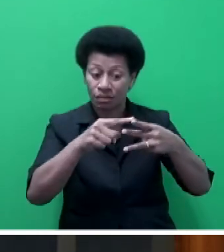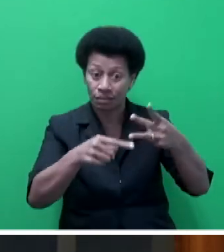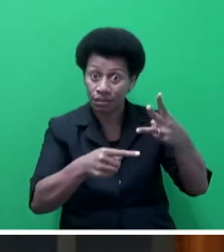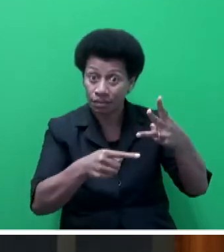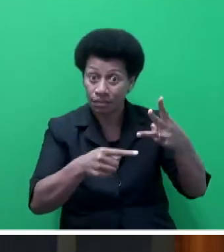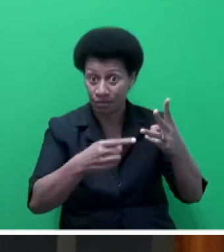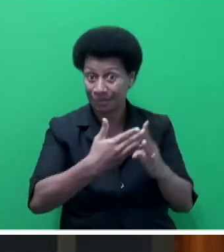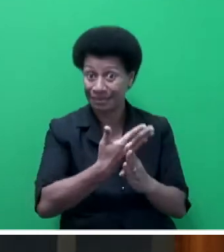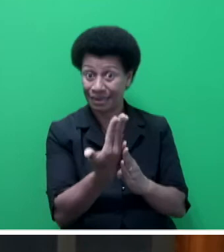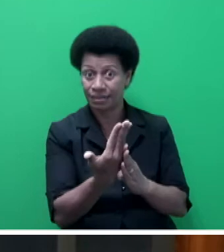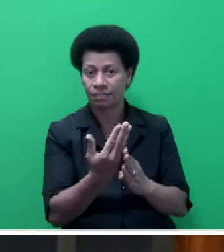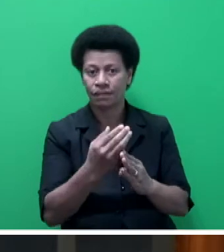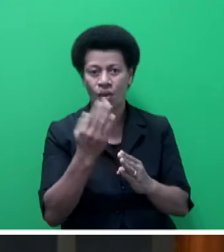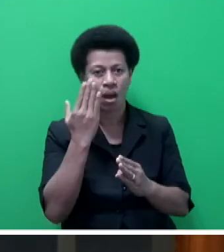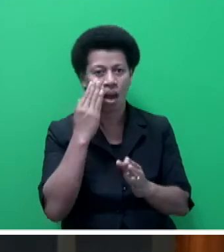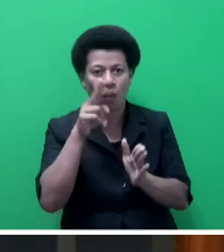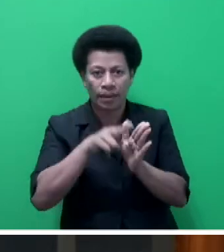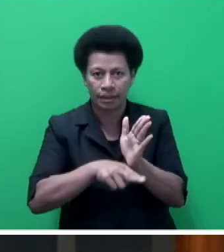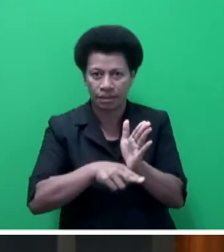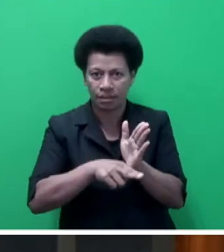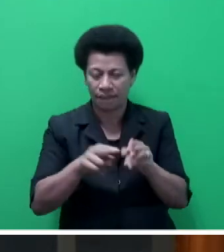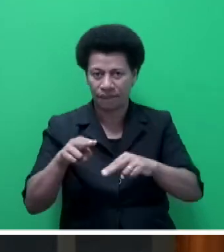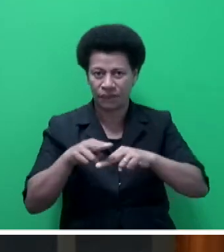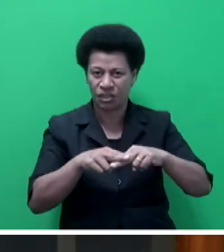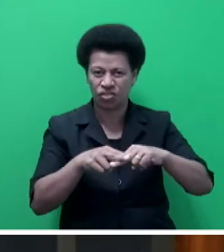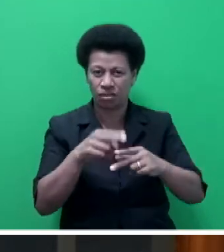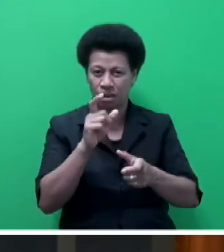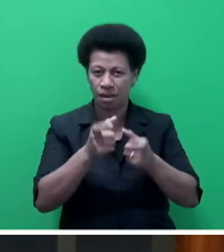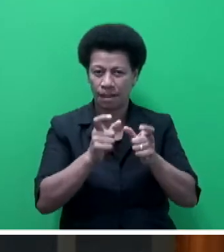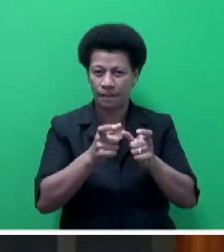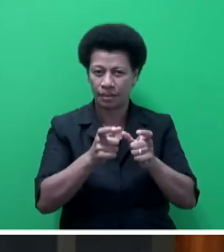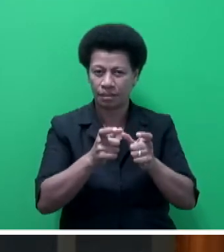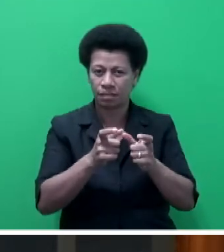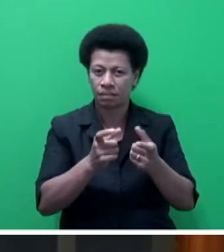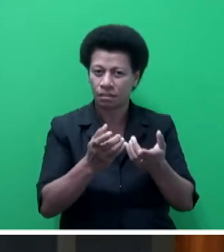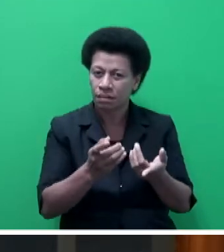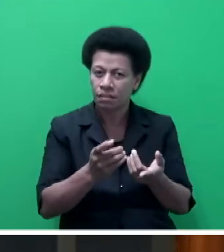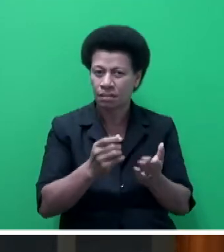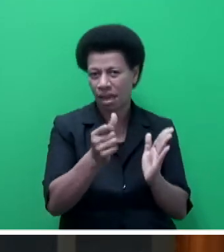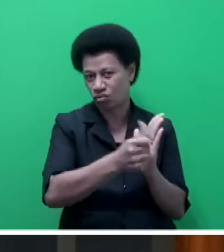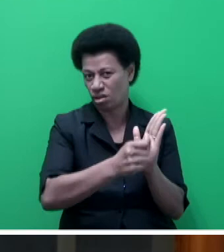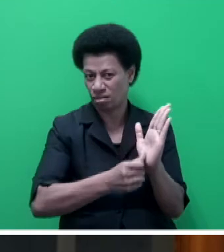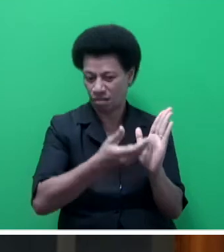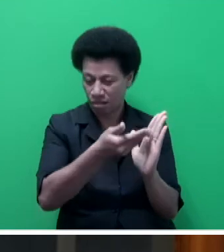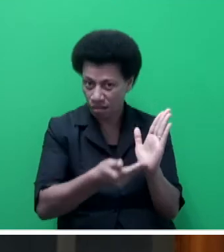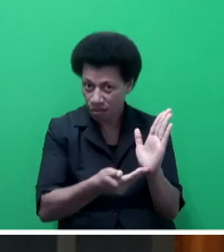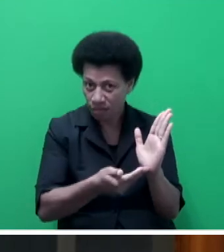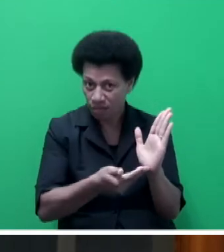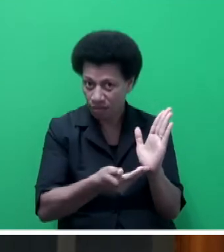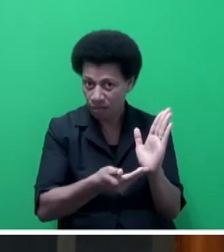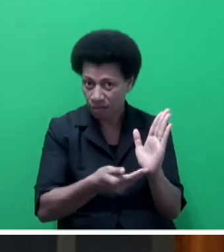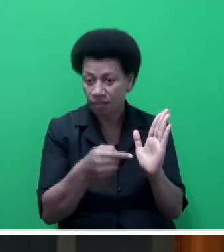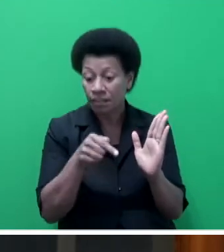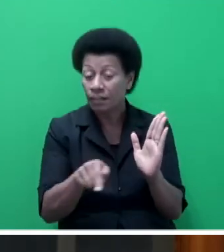awareness on Fiji's climate agenda through national plans and policies, as well as to generate